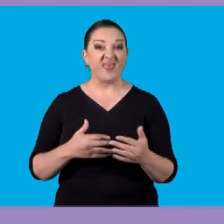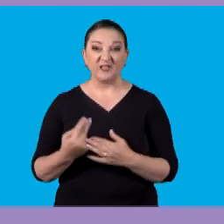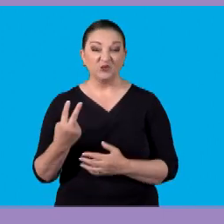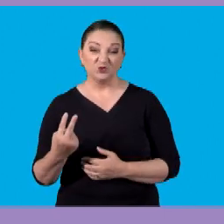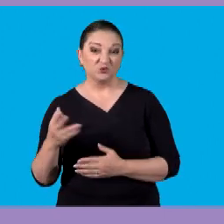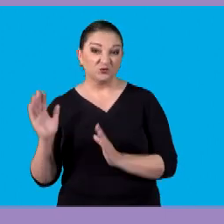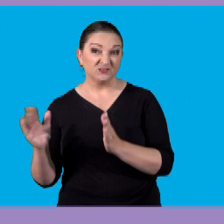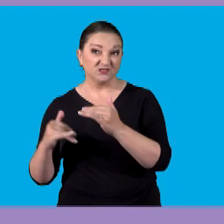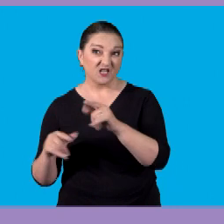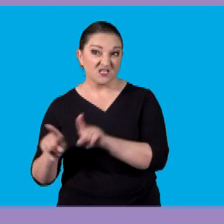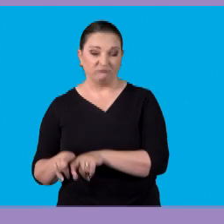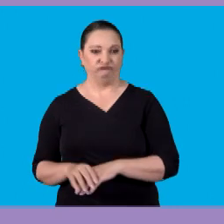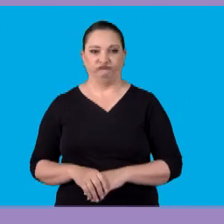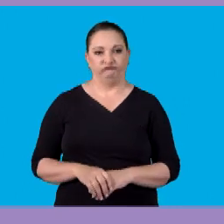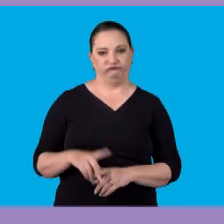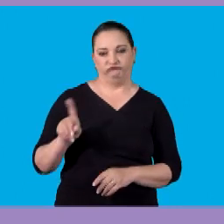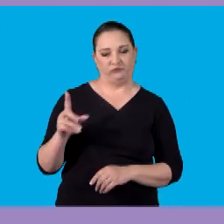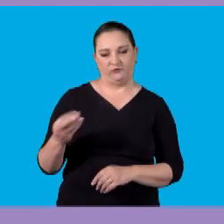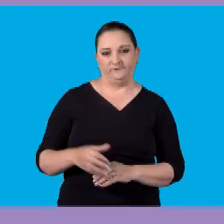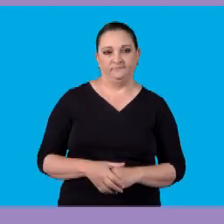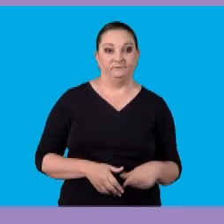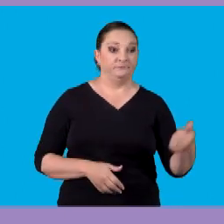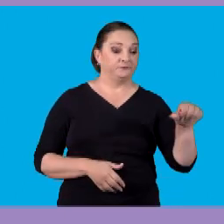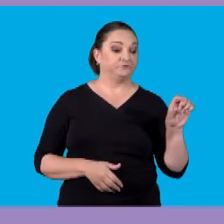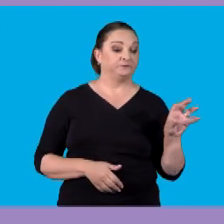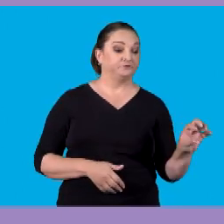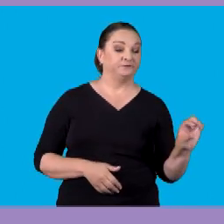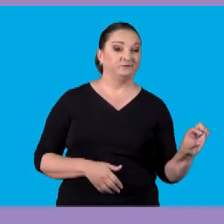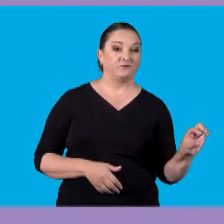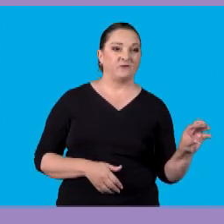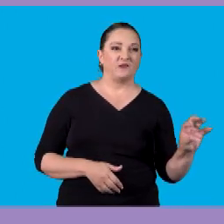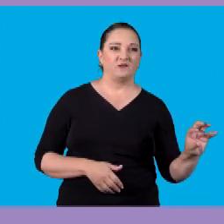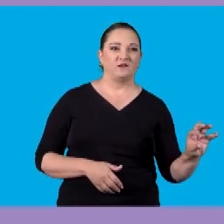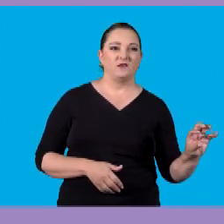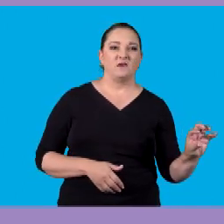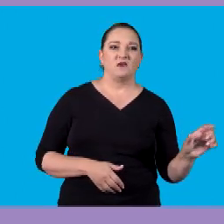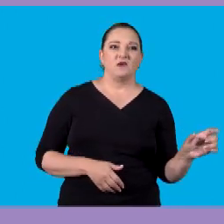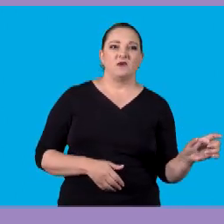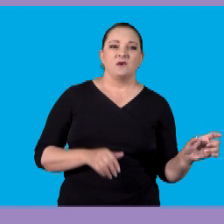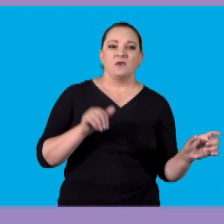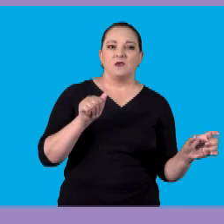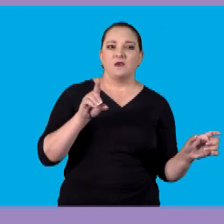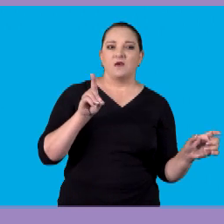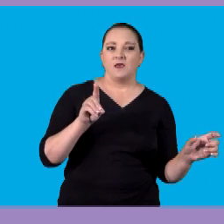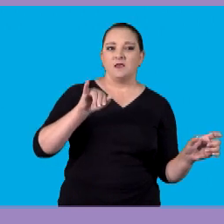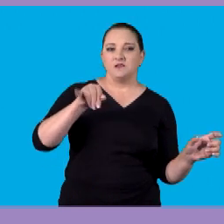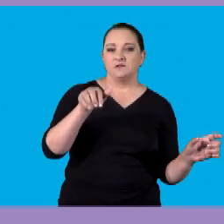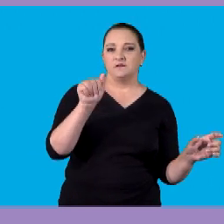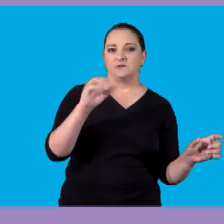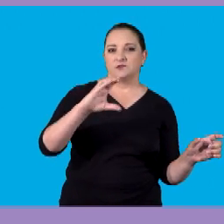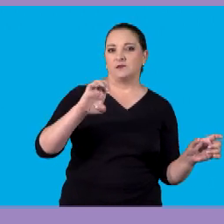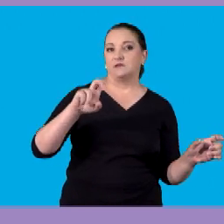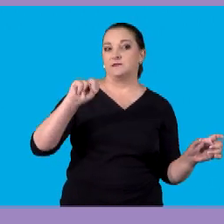are equal, or any two sides that are equal. Let's talk about the next property, which is adjacent